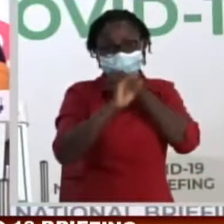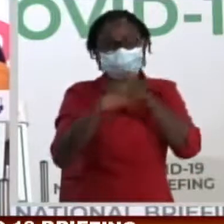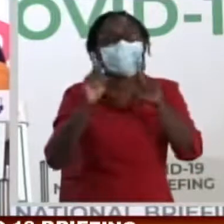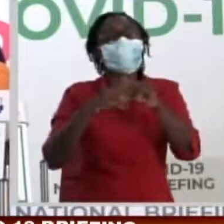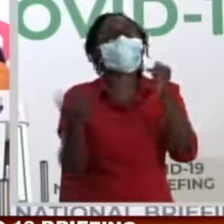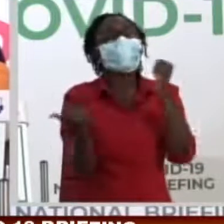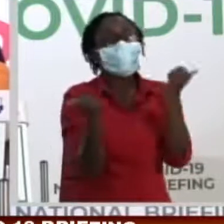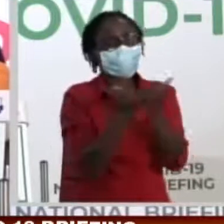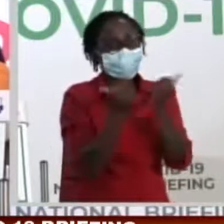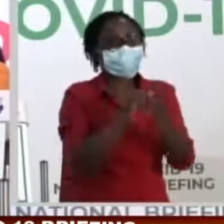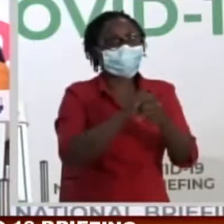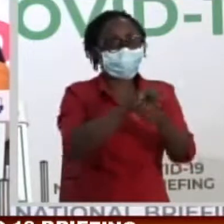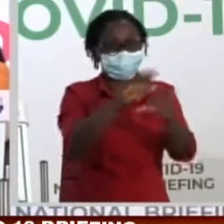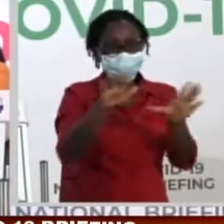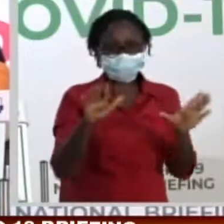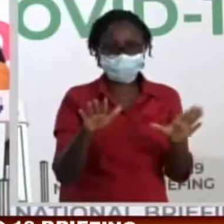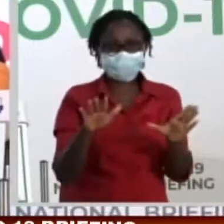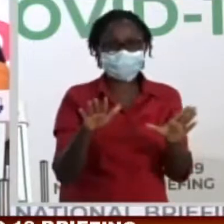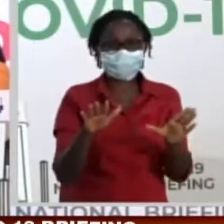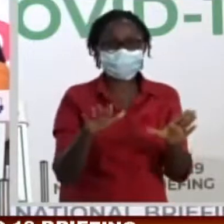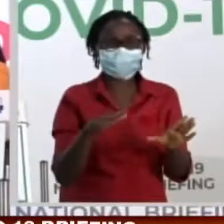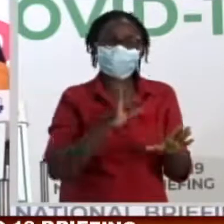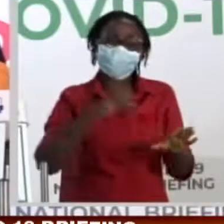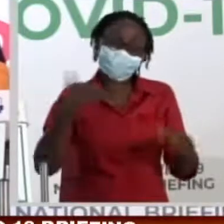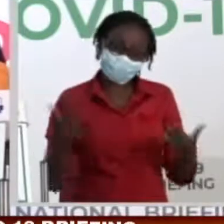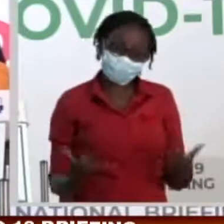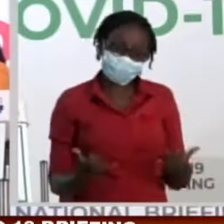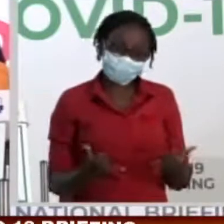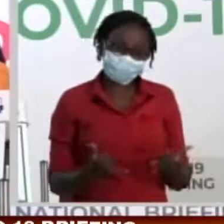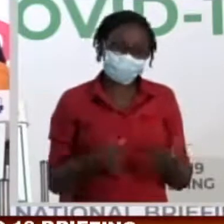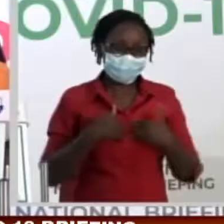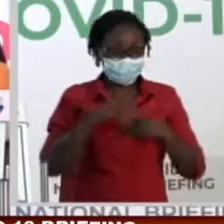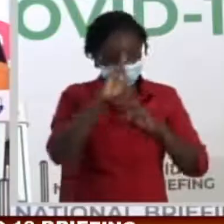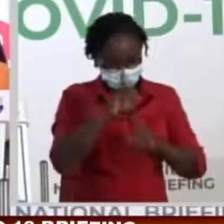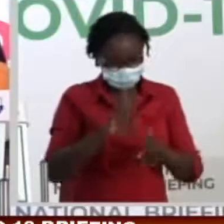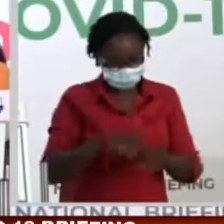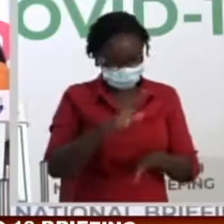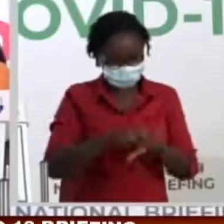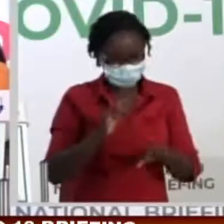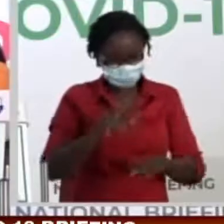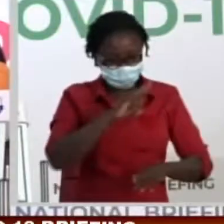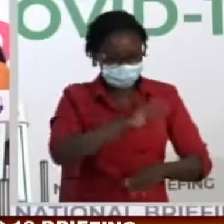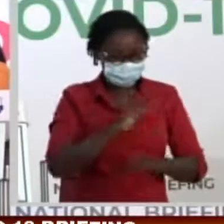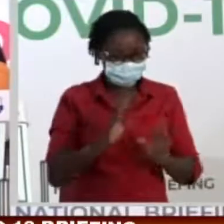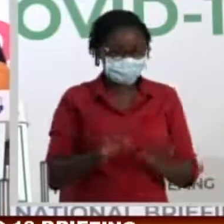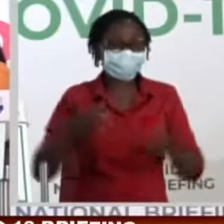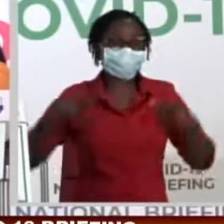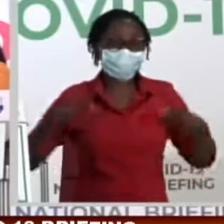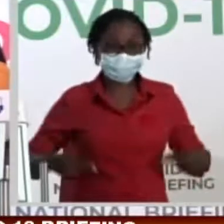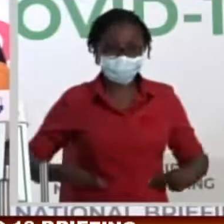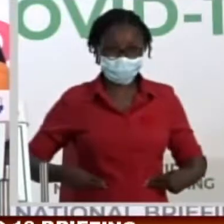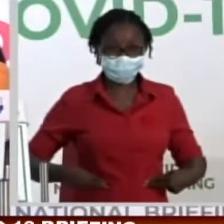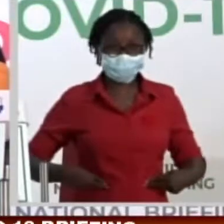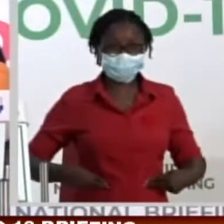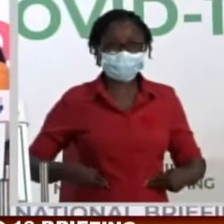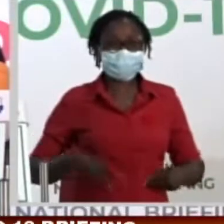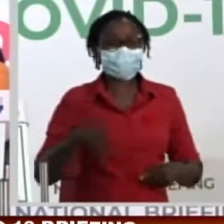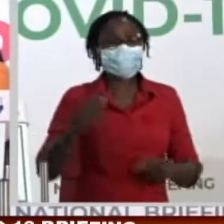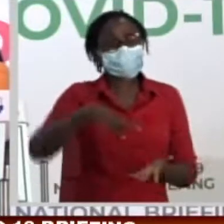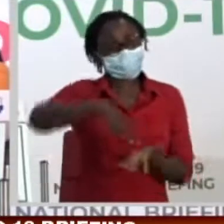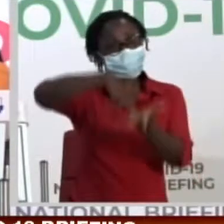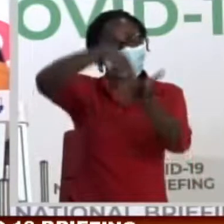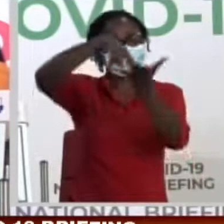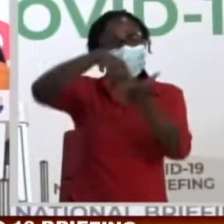fight COVID-19. I now have the honor to call on the Honorable Minister of Health, the representative